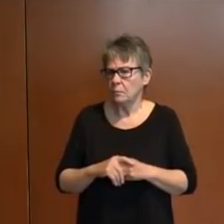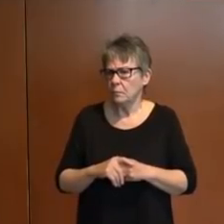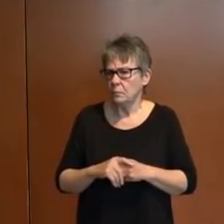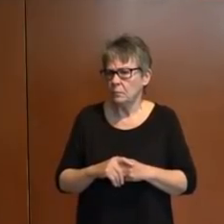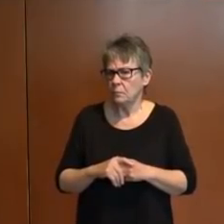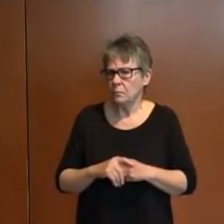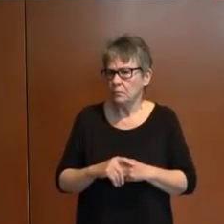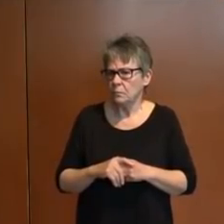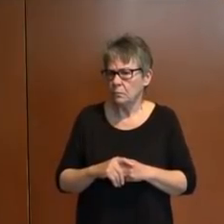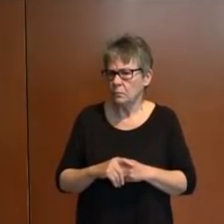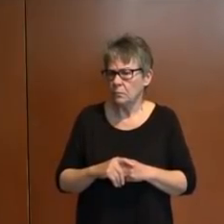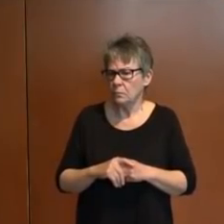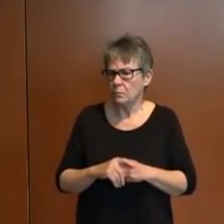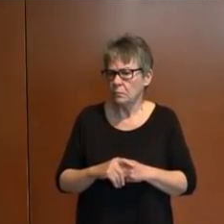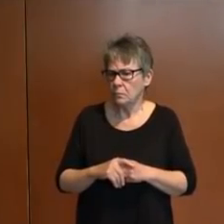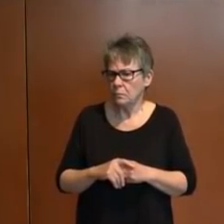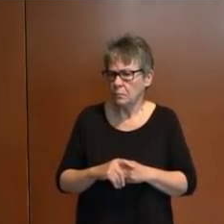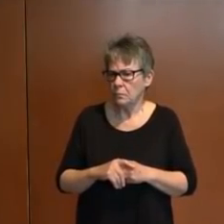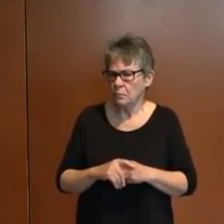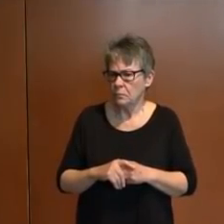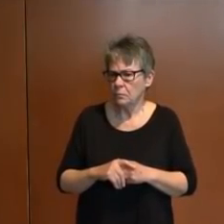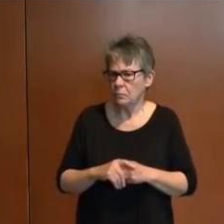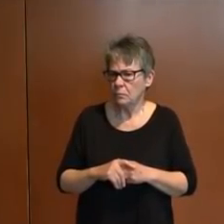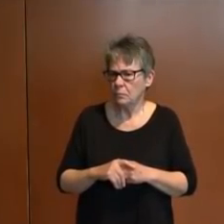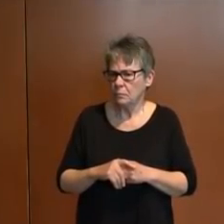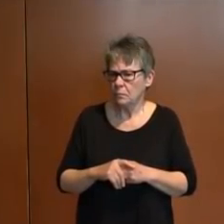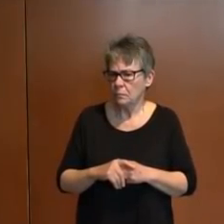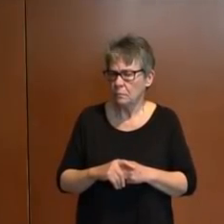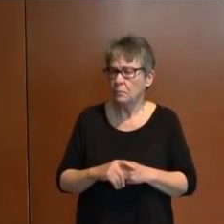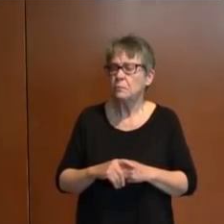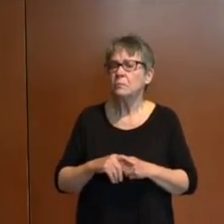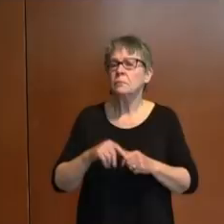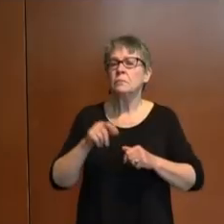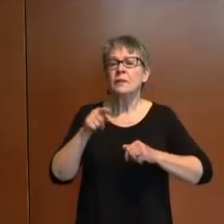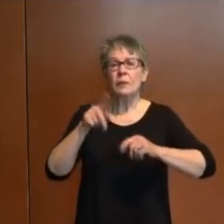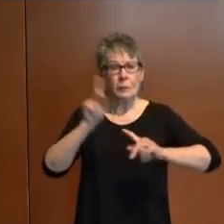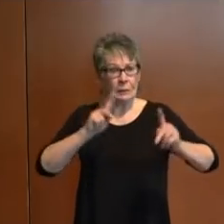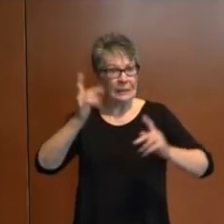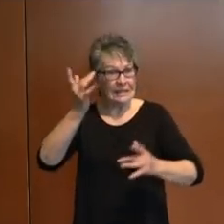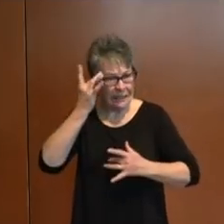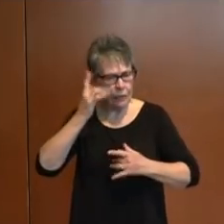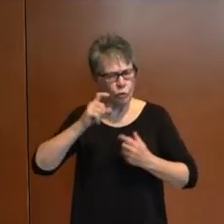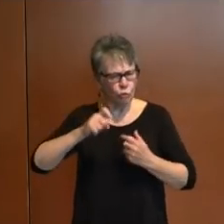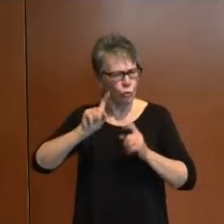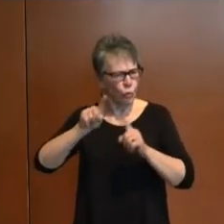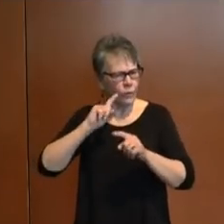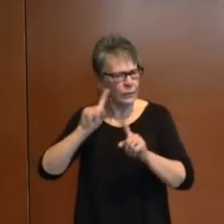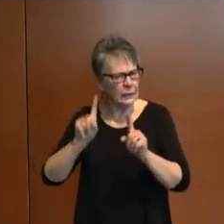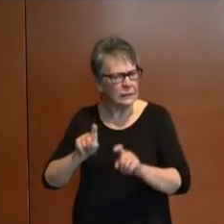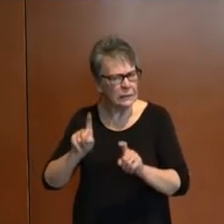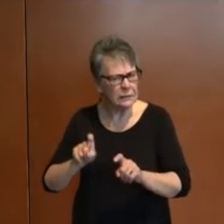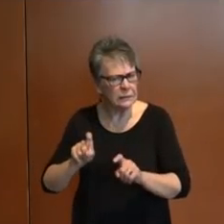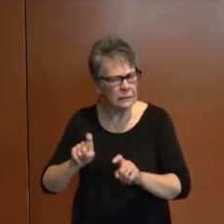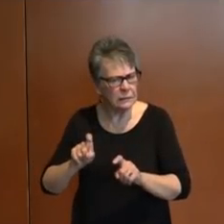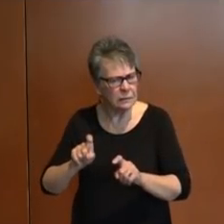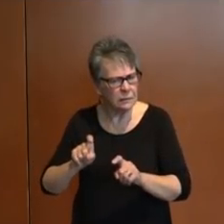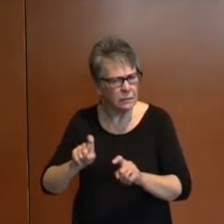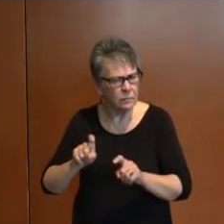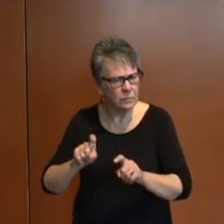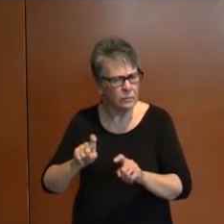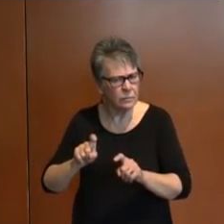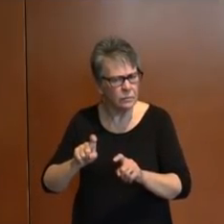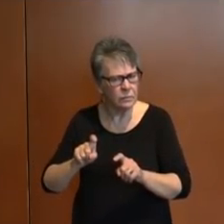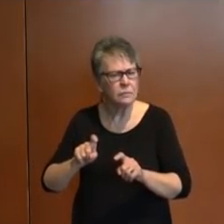One are symptomatic people, right? As per our earlier discussion and question. There's clearly a focus on long-term care facilities, right? We've